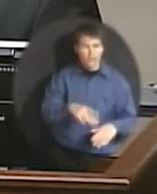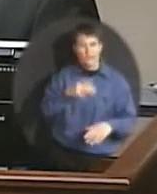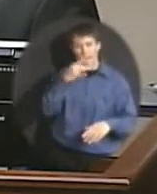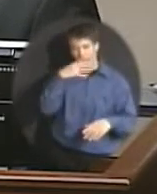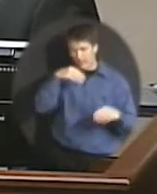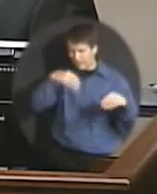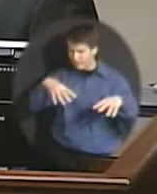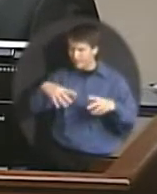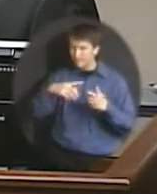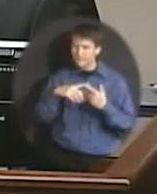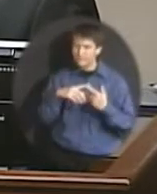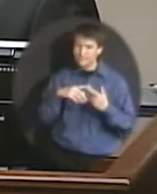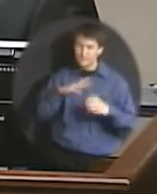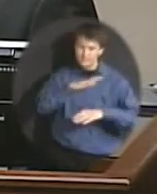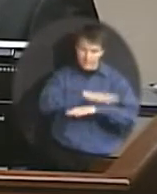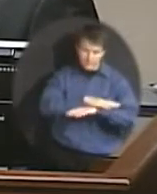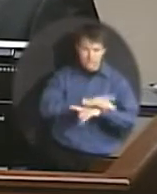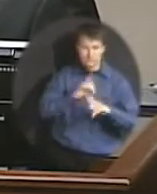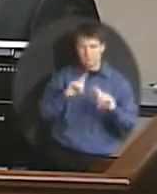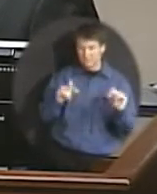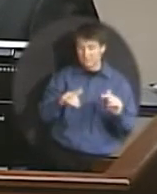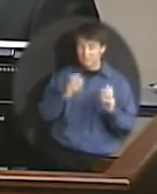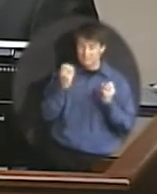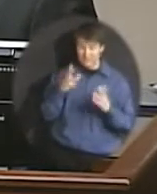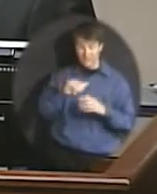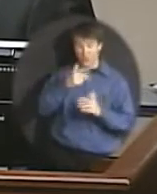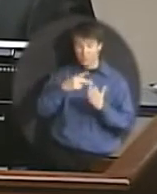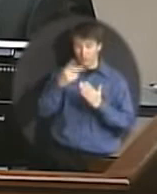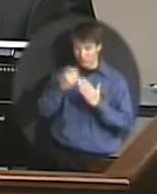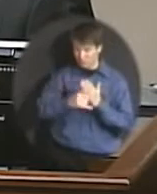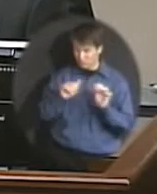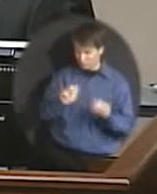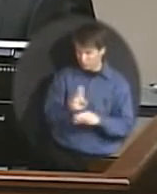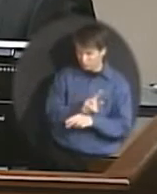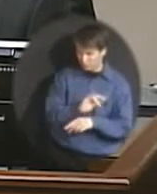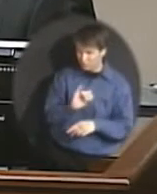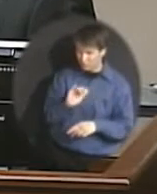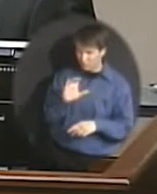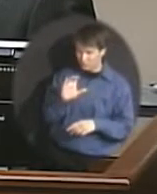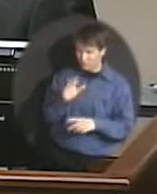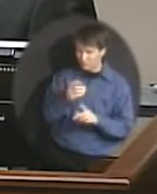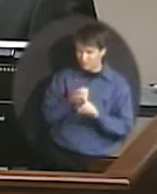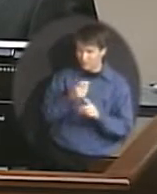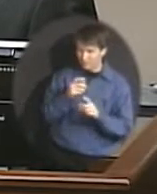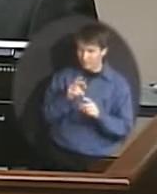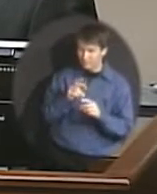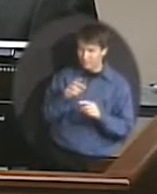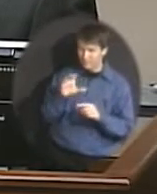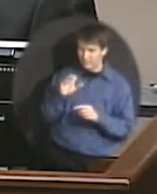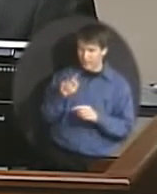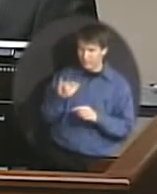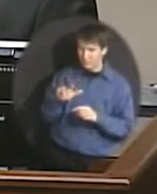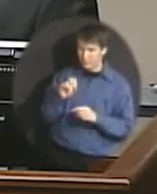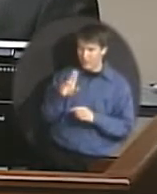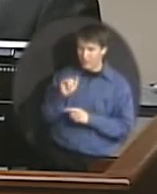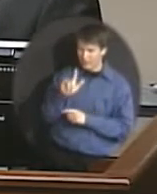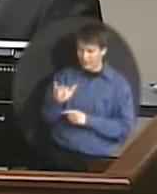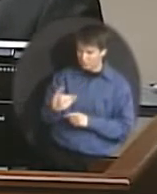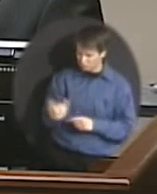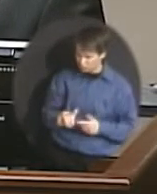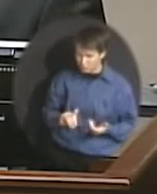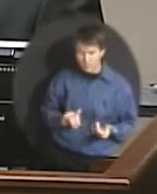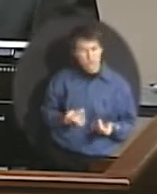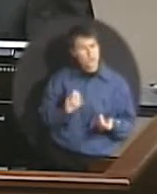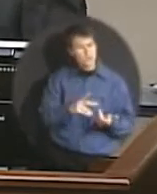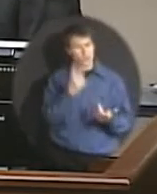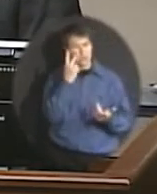and then there are many other projects that could be used for capital outlay, could be used for in the replacement cycle realm. So looking at the funds